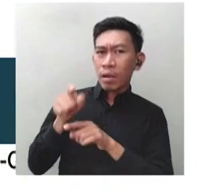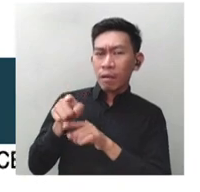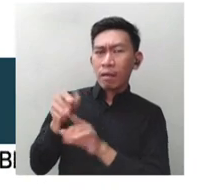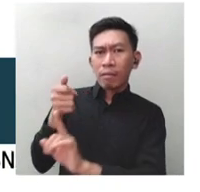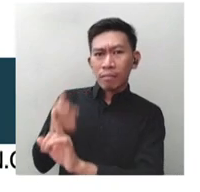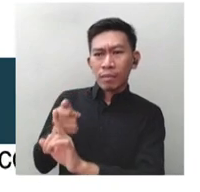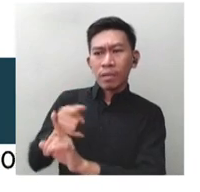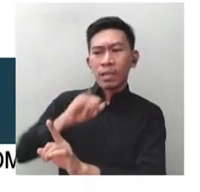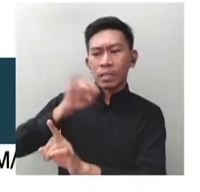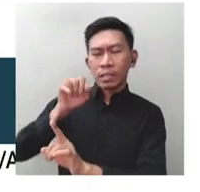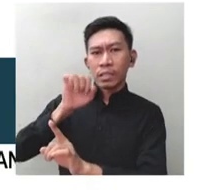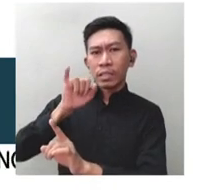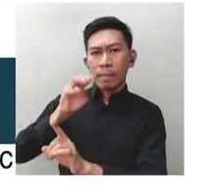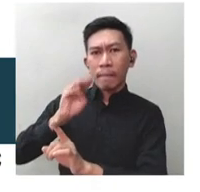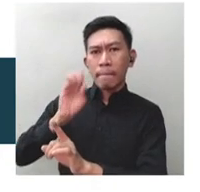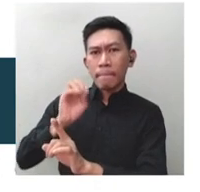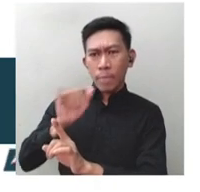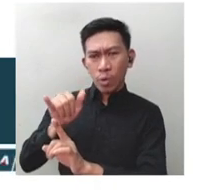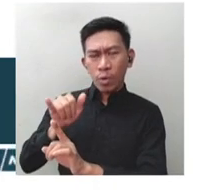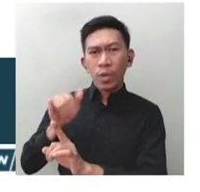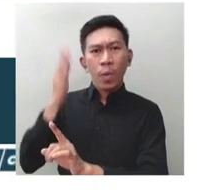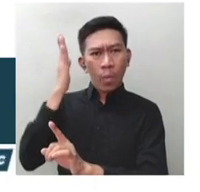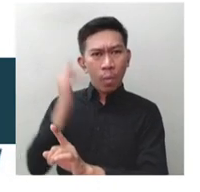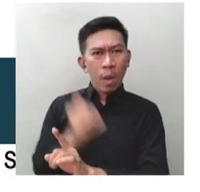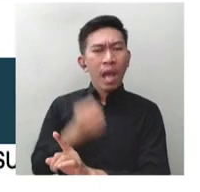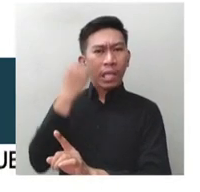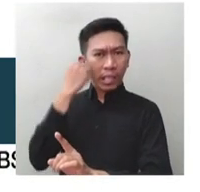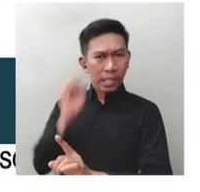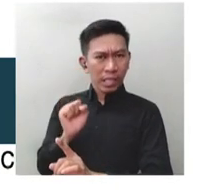did they break protocol? Why did they not follow